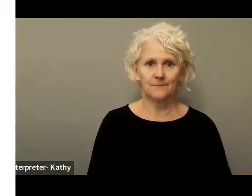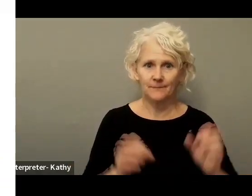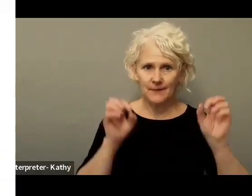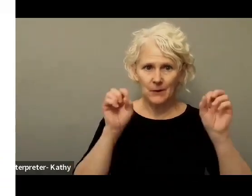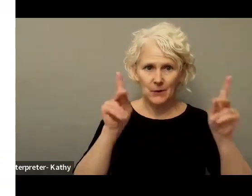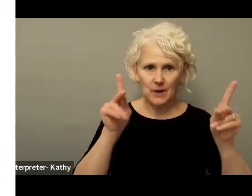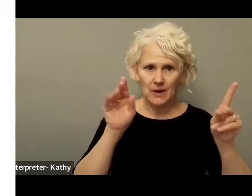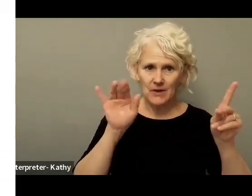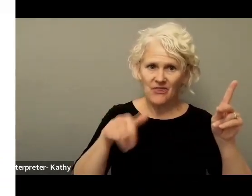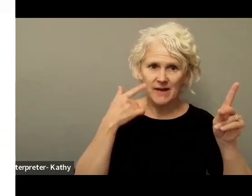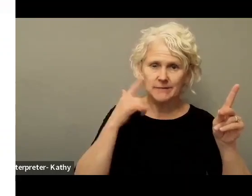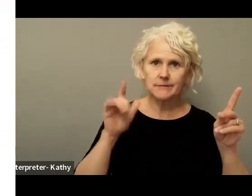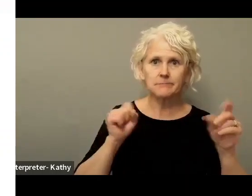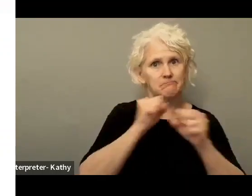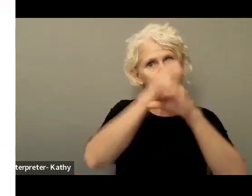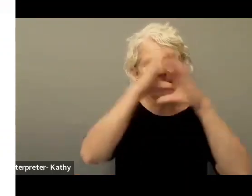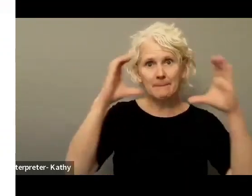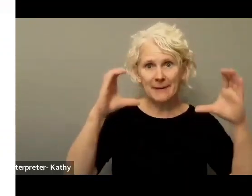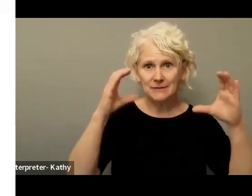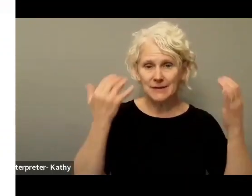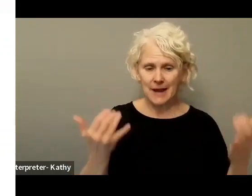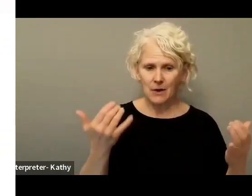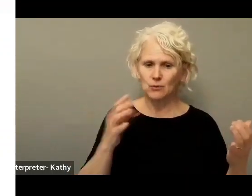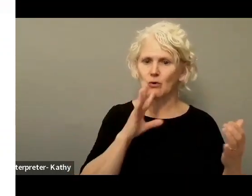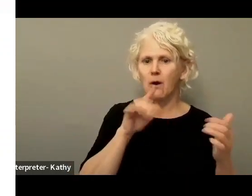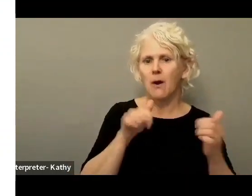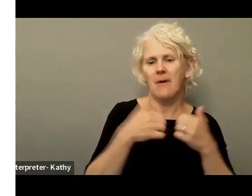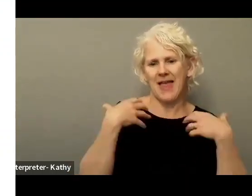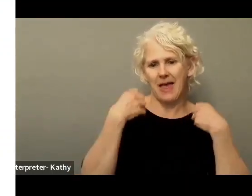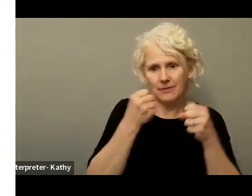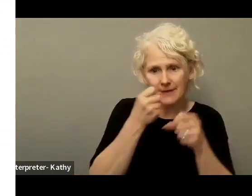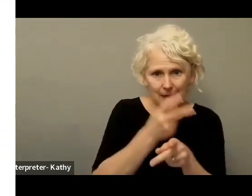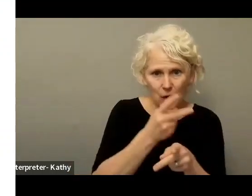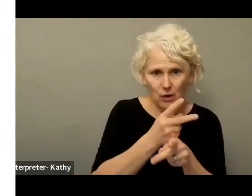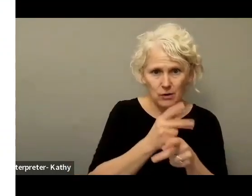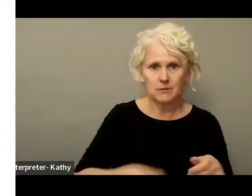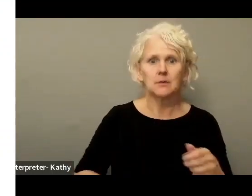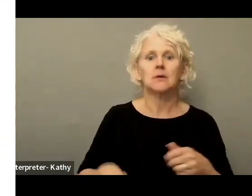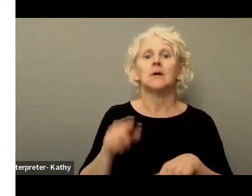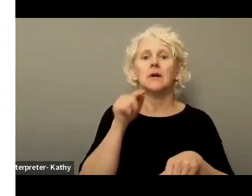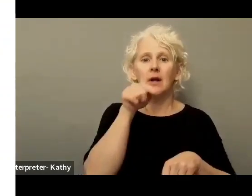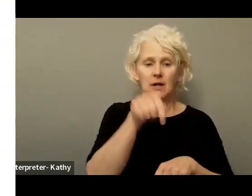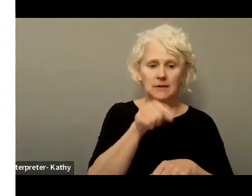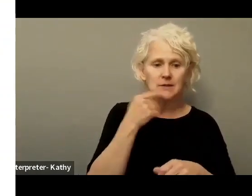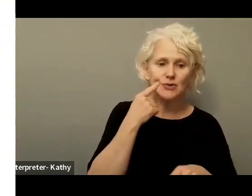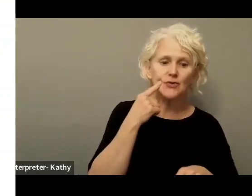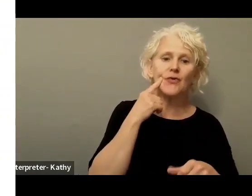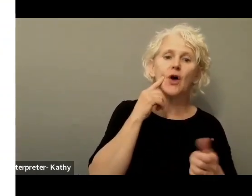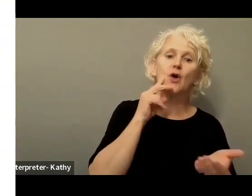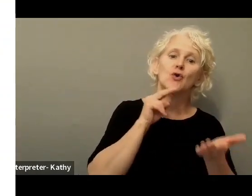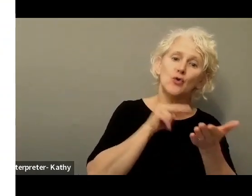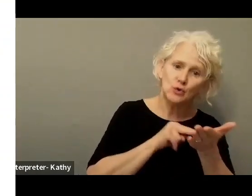Okay, so that's it for the big picture. Now let's get into healthcare. So here's nursing and residential care employment